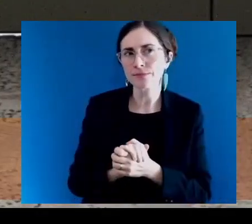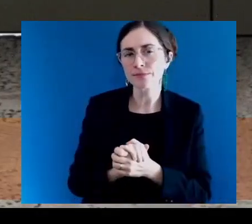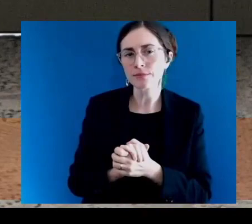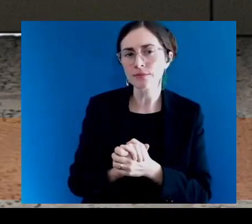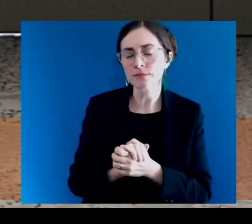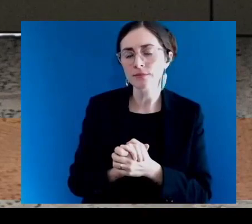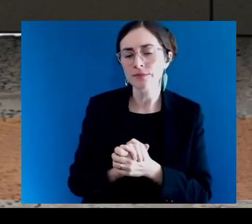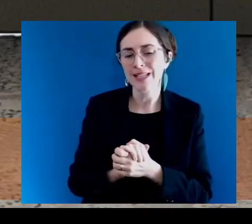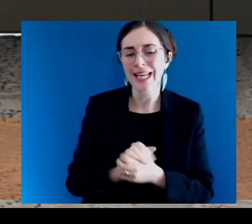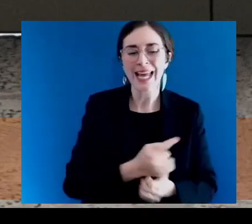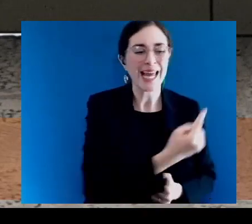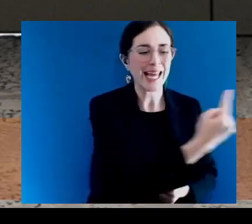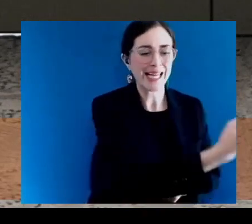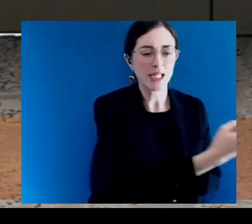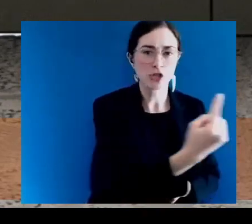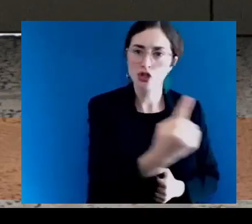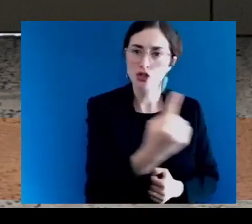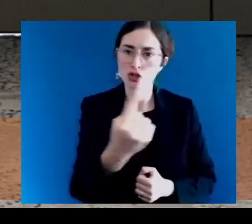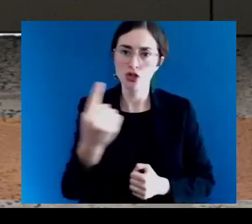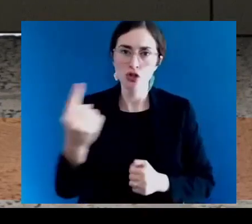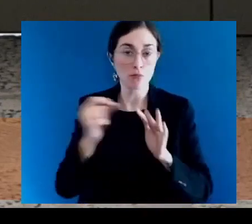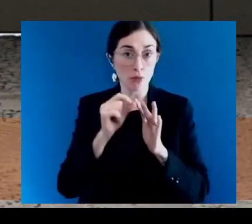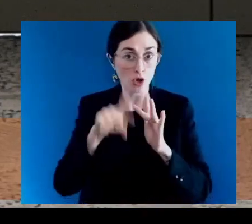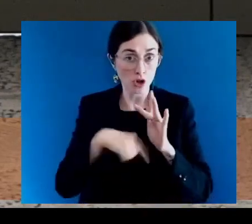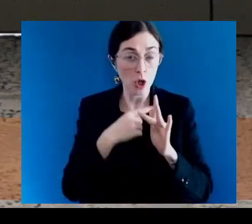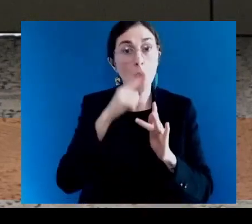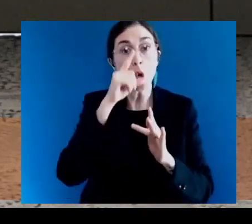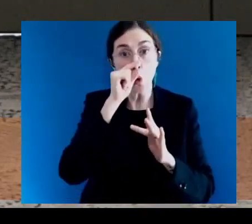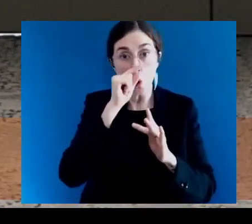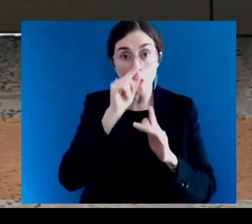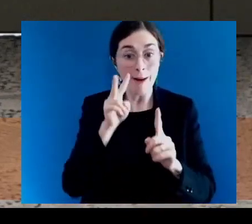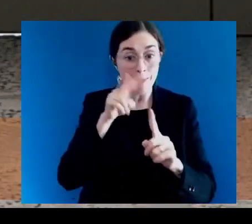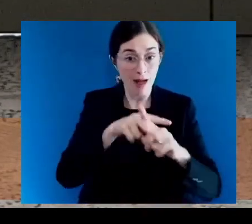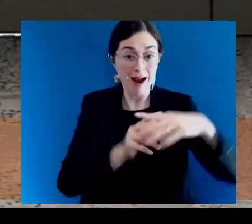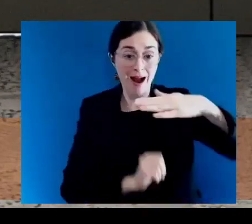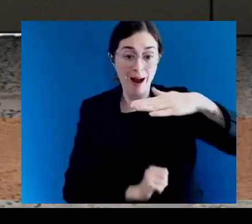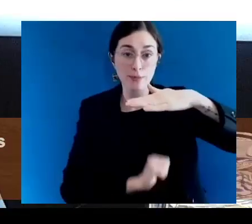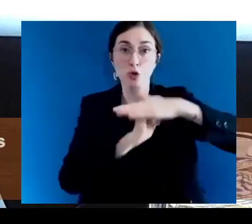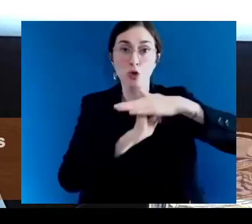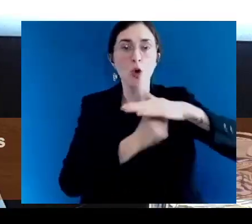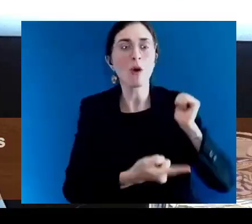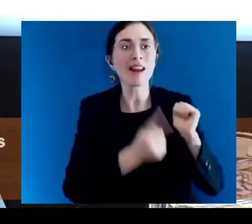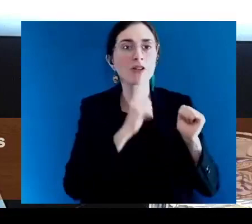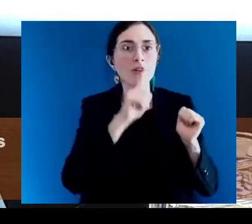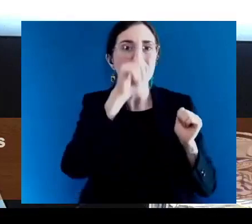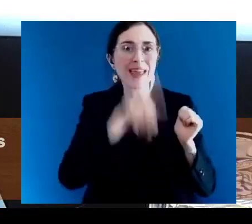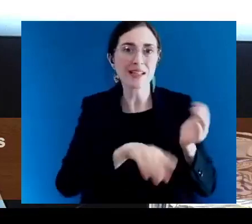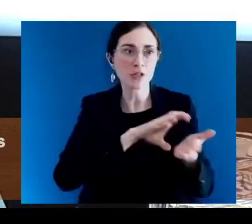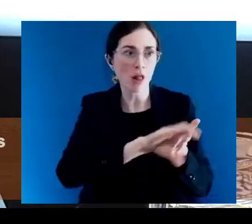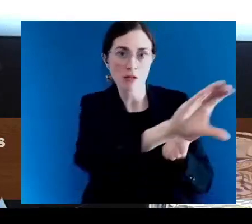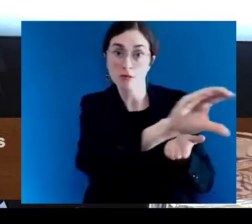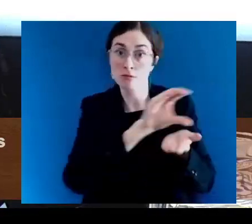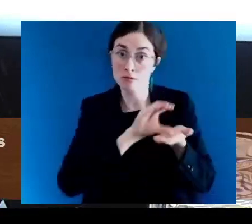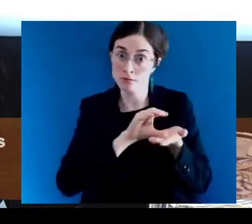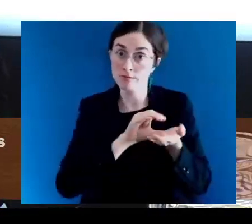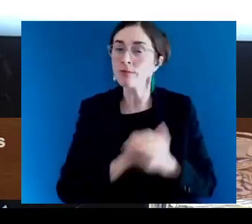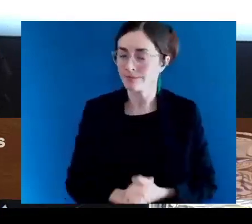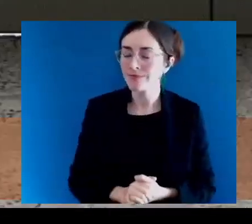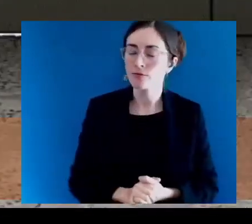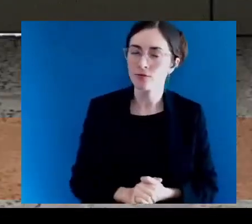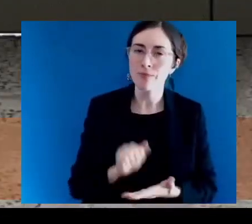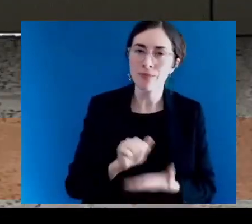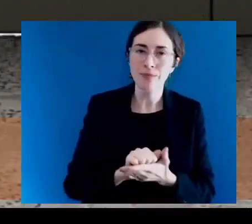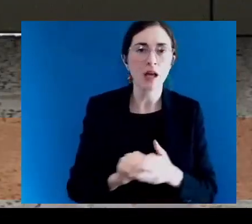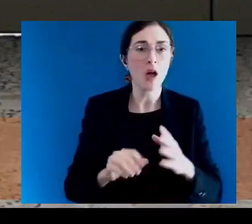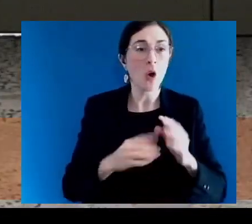each project was able to obtain up to 100,000? That's correct. And the total of 1.1